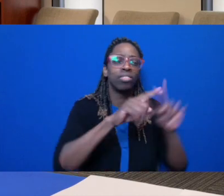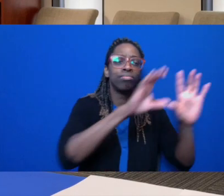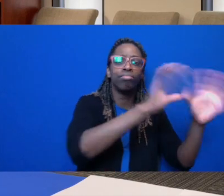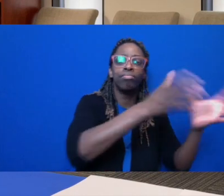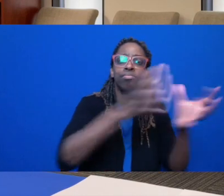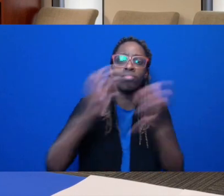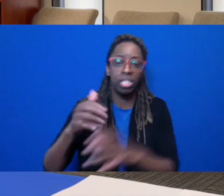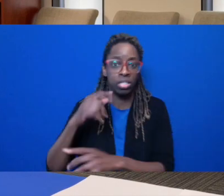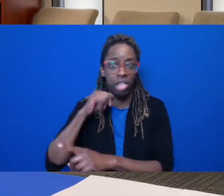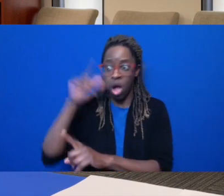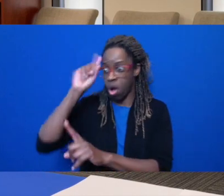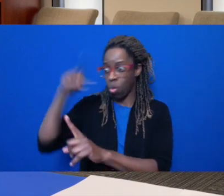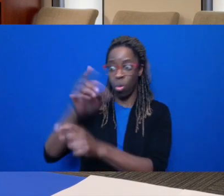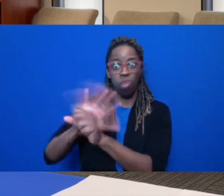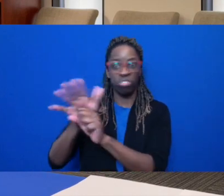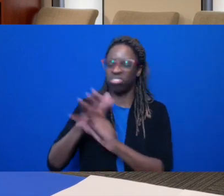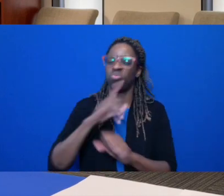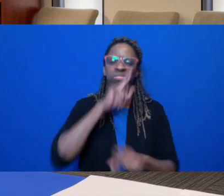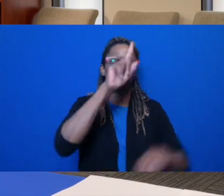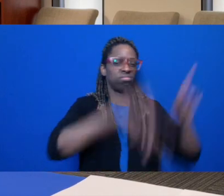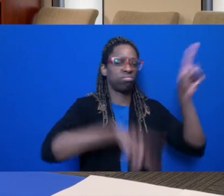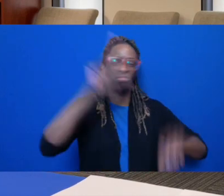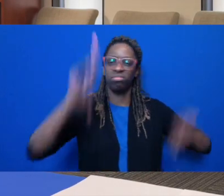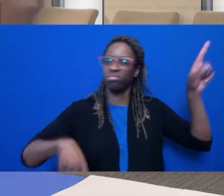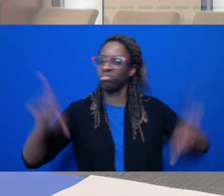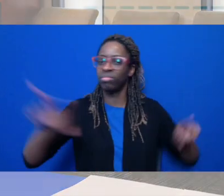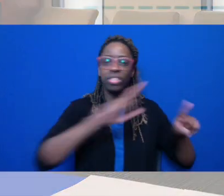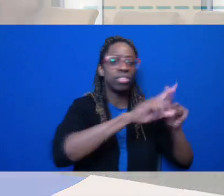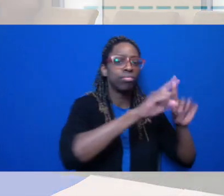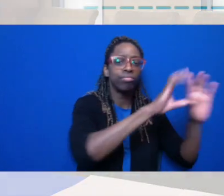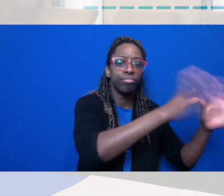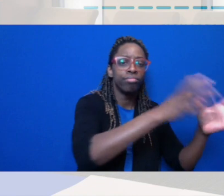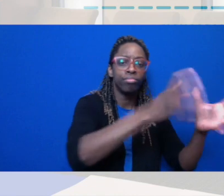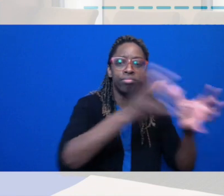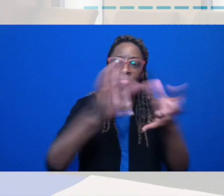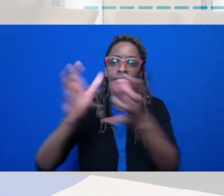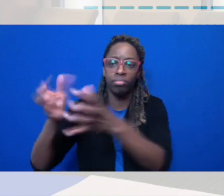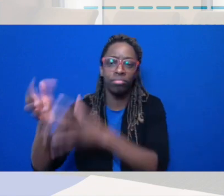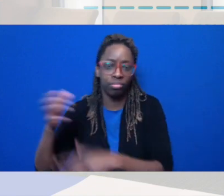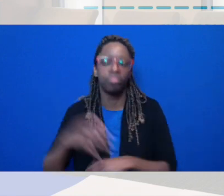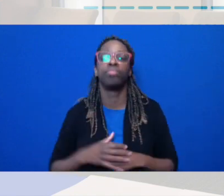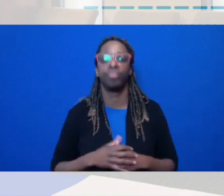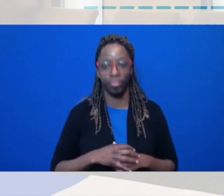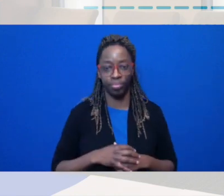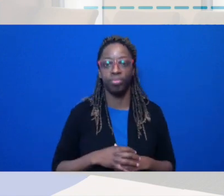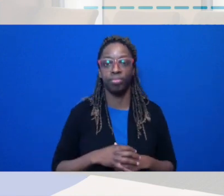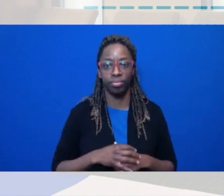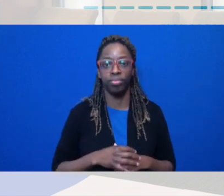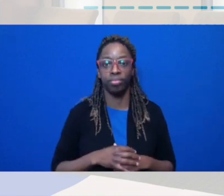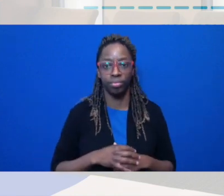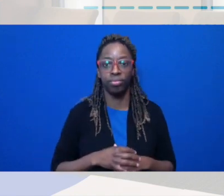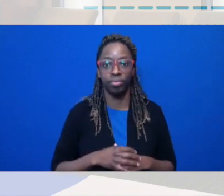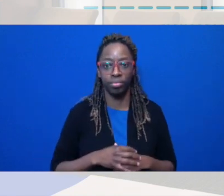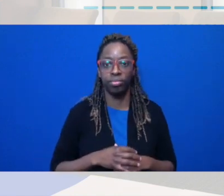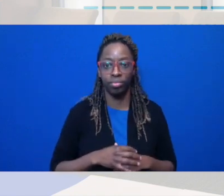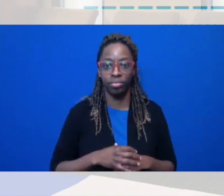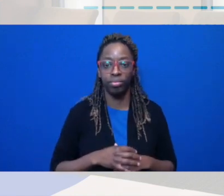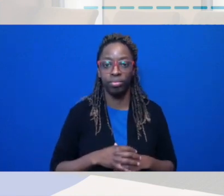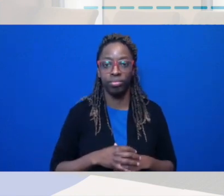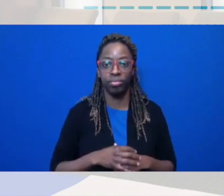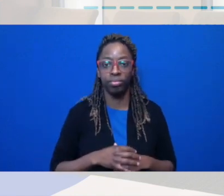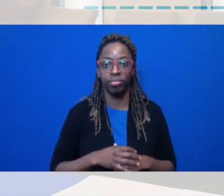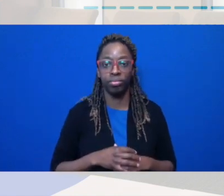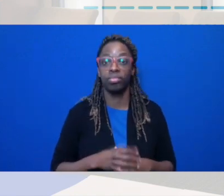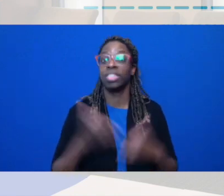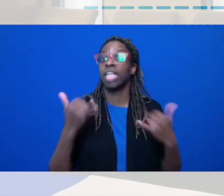currently approved COVID vaccines, the Pfizer and the Moderna. Both of them are known as RNA vaccines, mRNA vaccines.